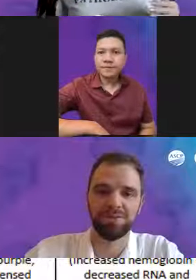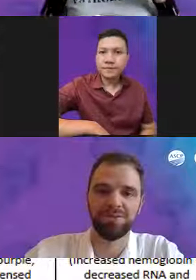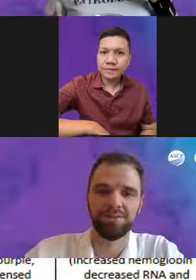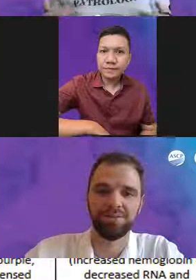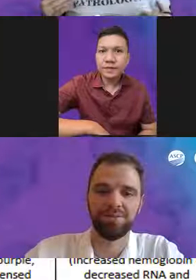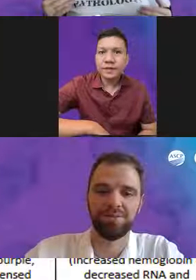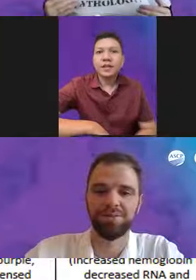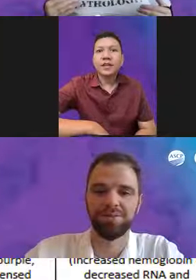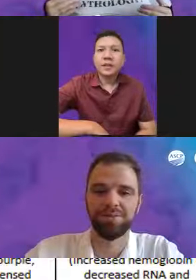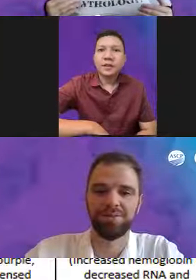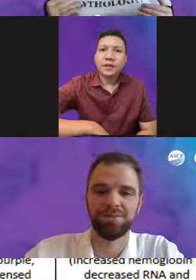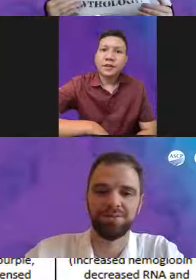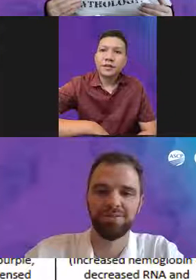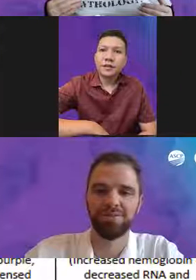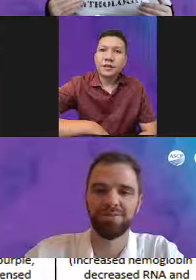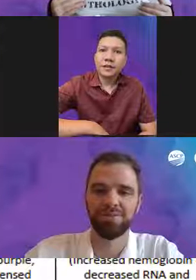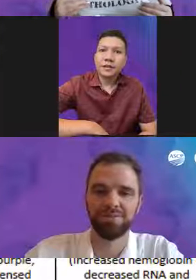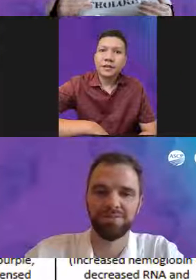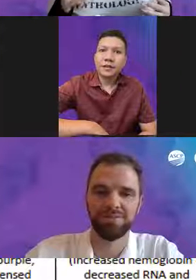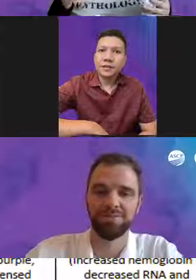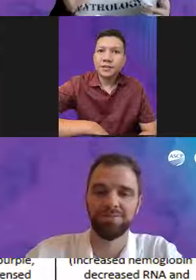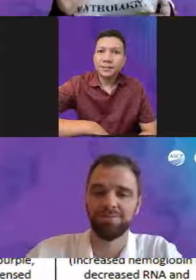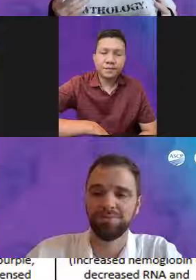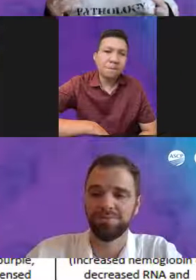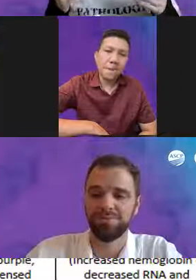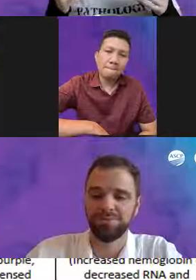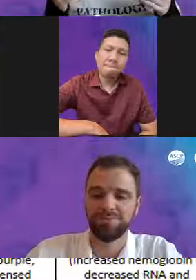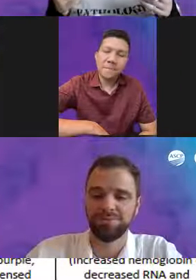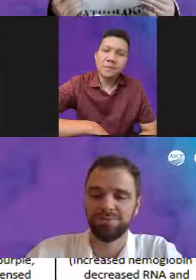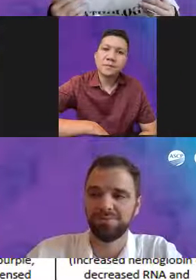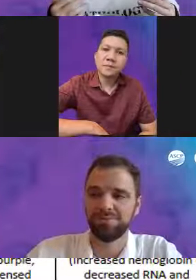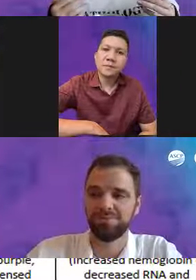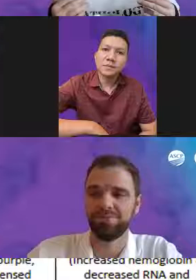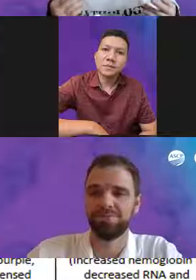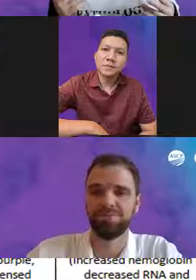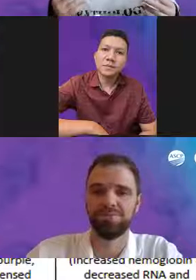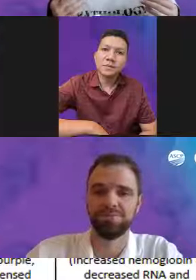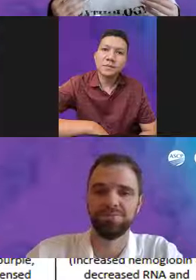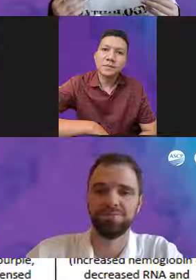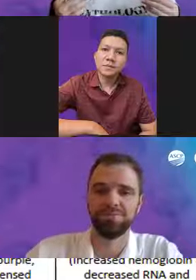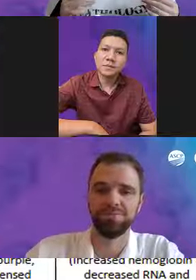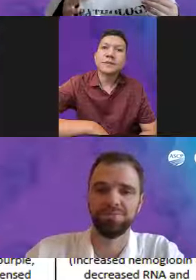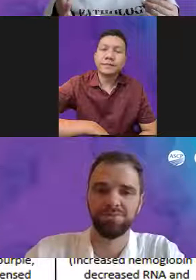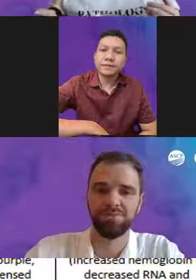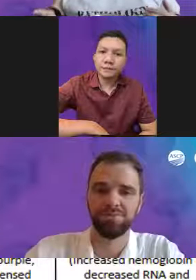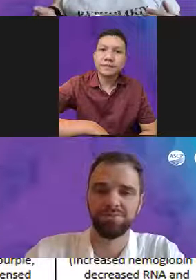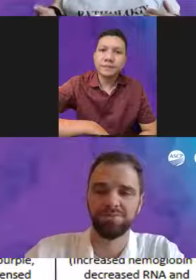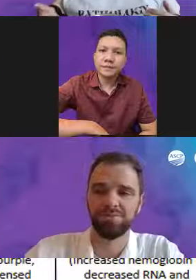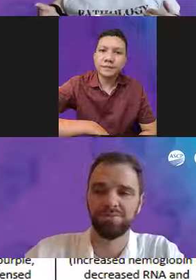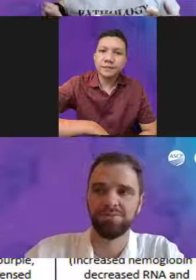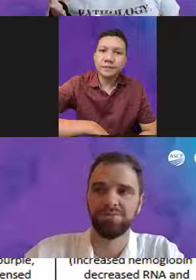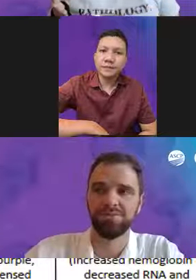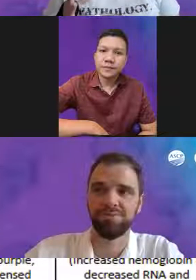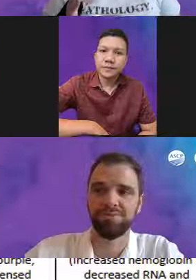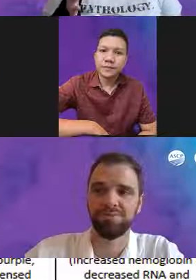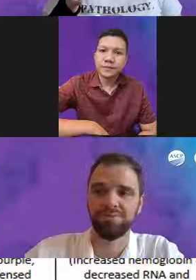notice that you're going to have what may be considered hemolytic anemia. It all depends on